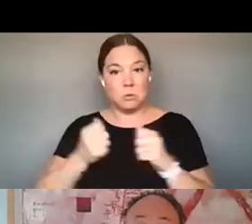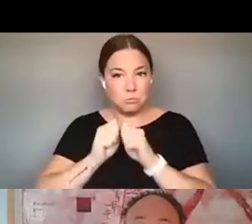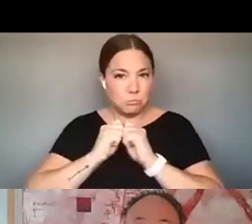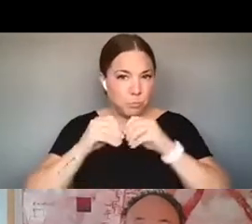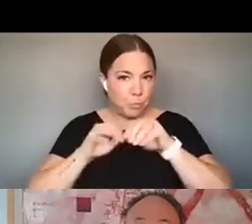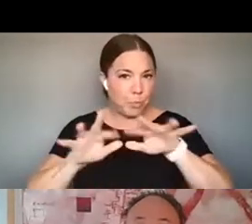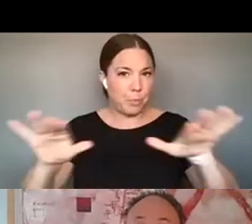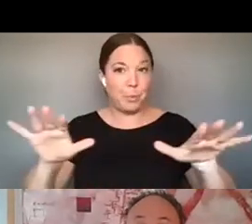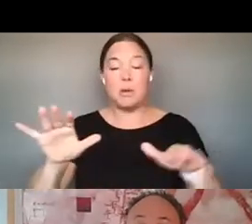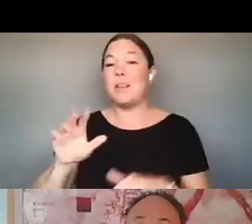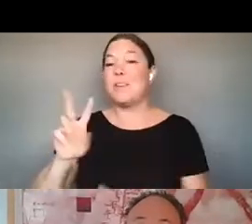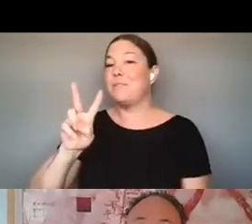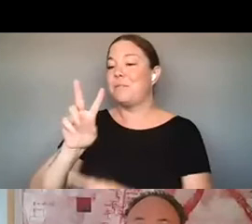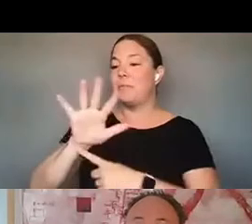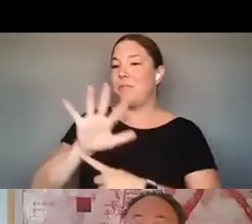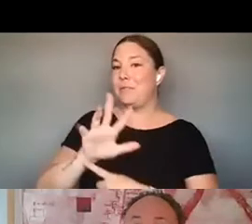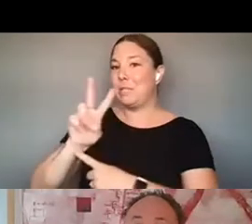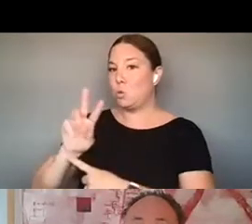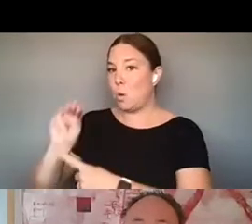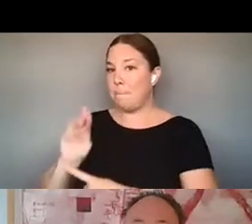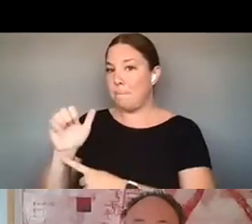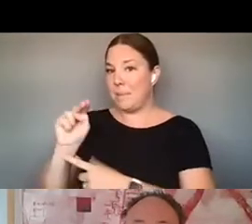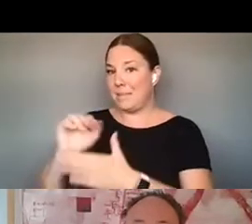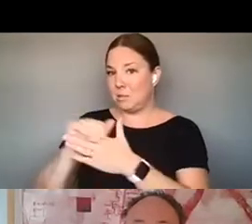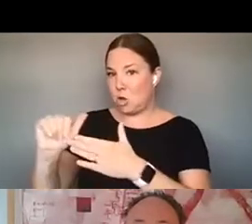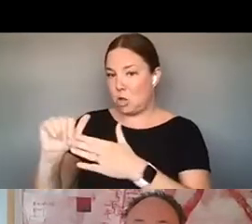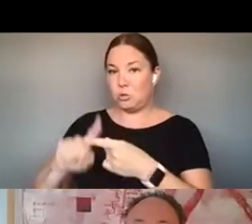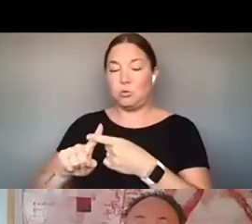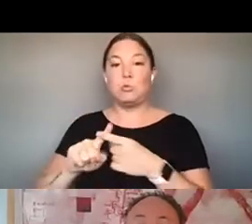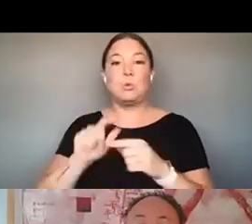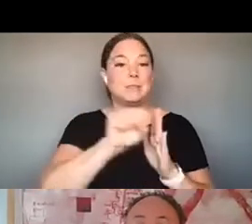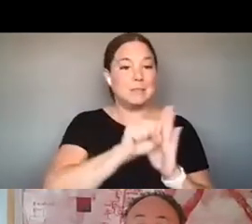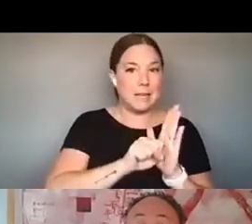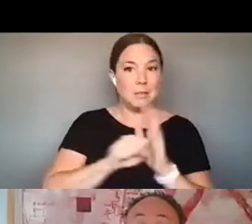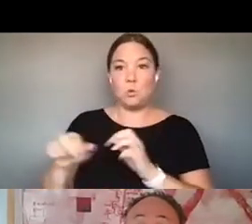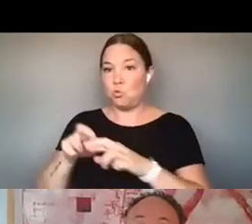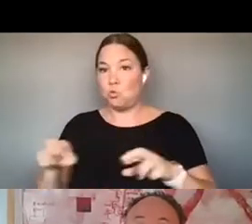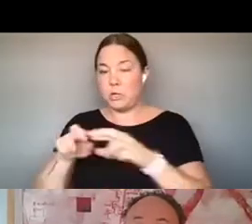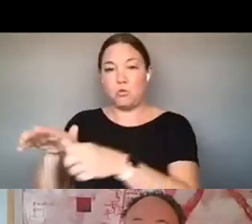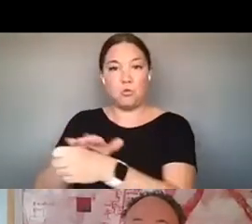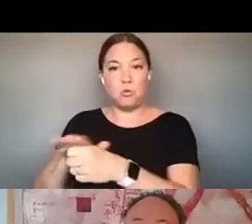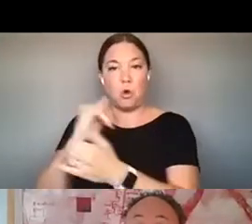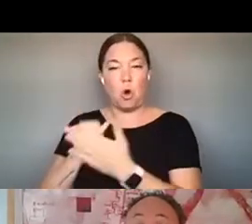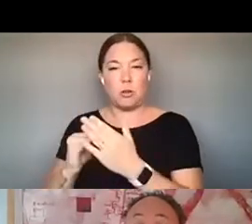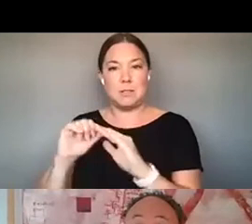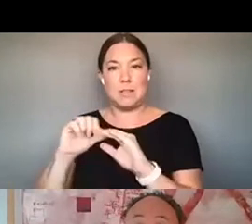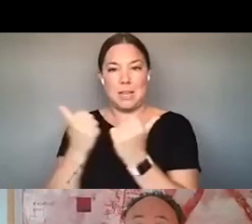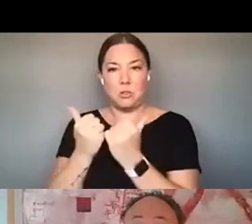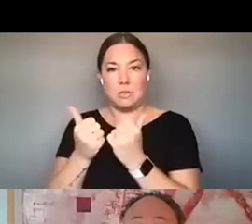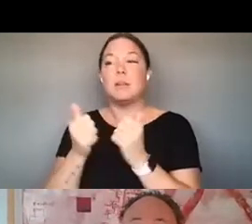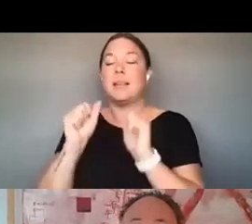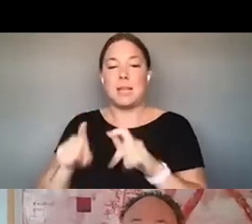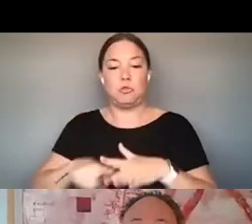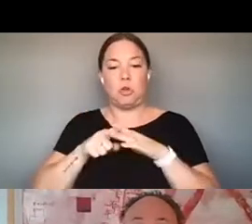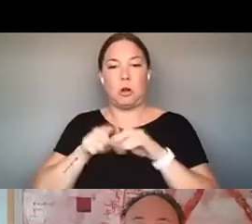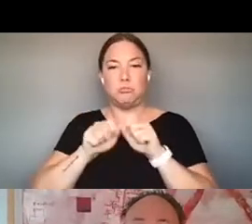million to state and regional arts agencies so that they could begin distributing funds to impacted arts